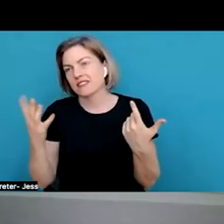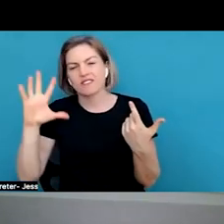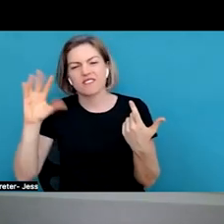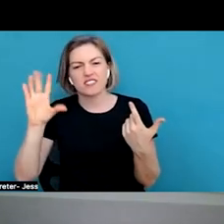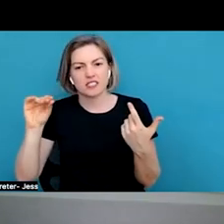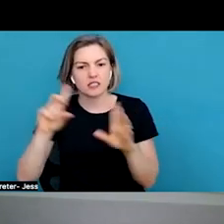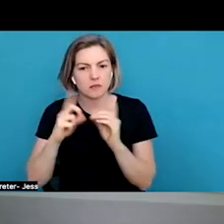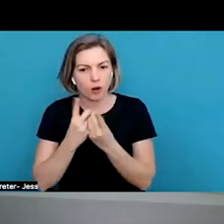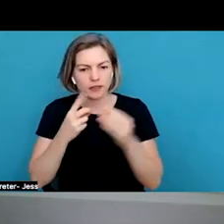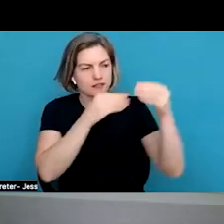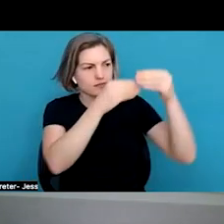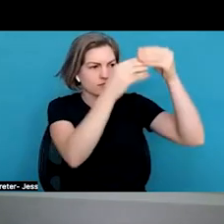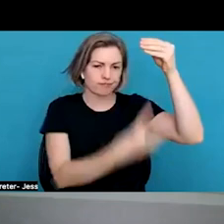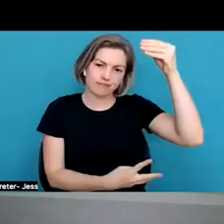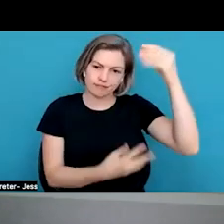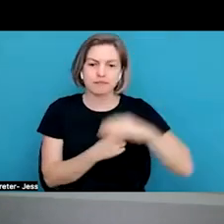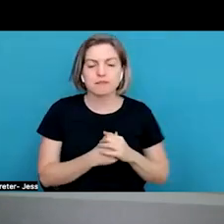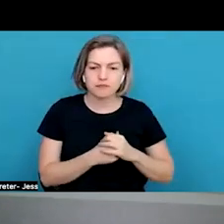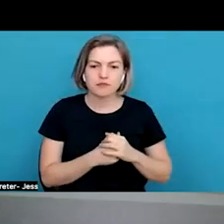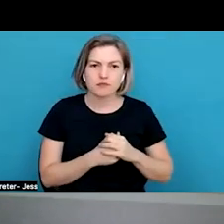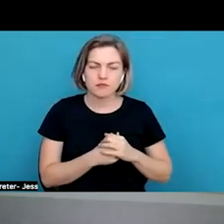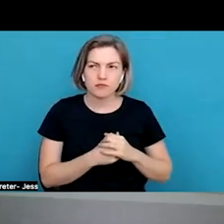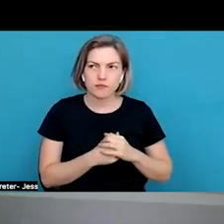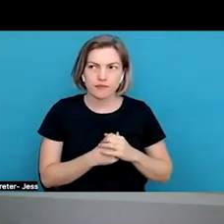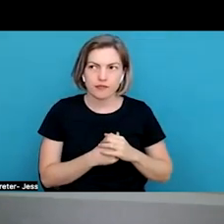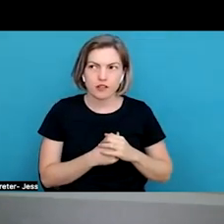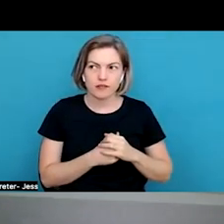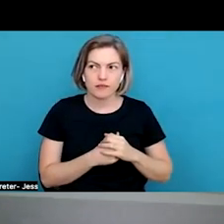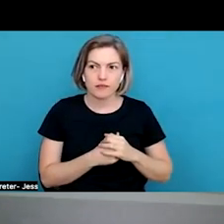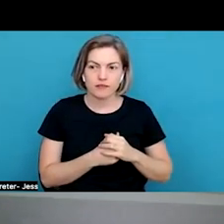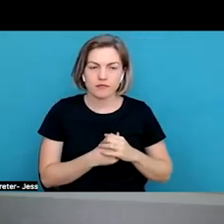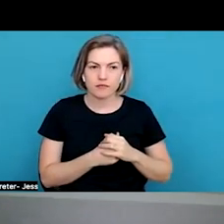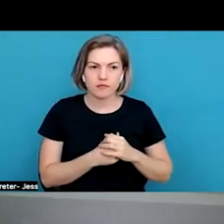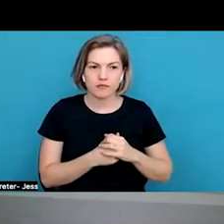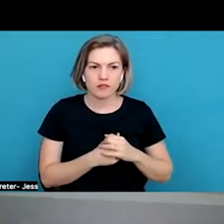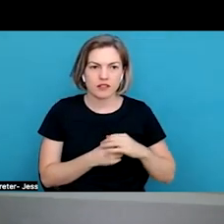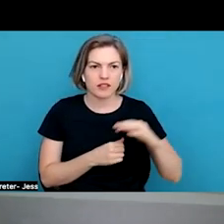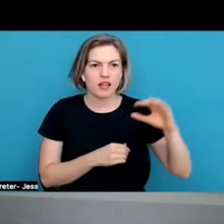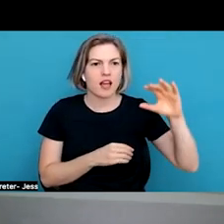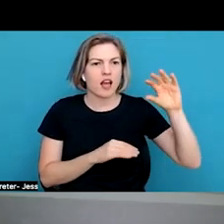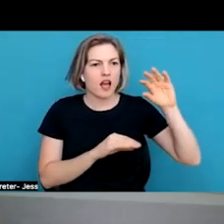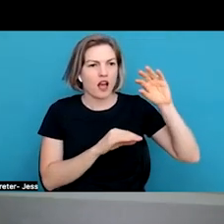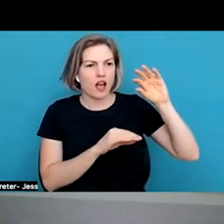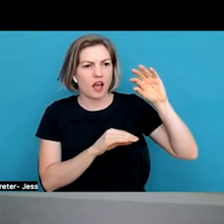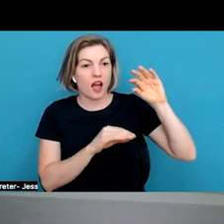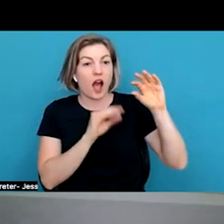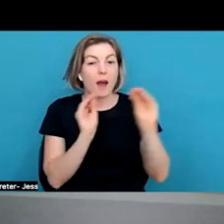there. And so I packed that stuff in at the beginning of an input